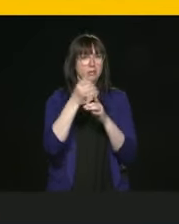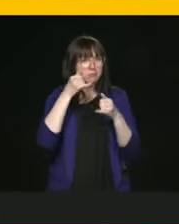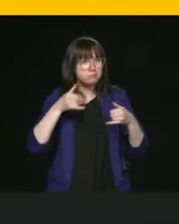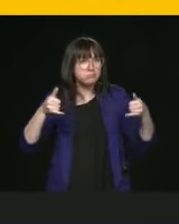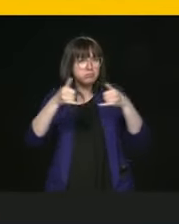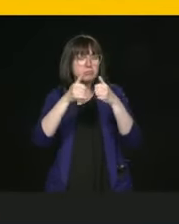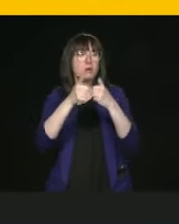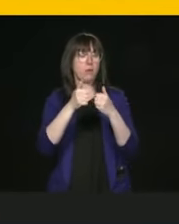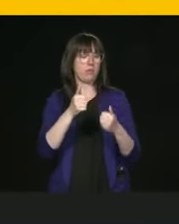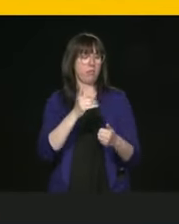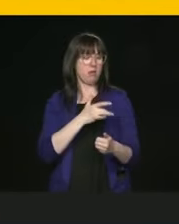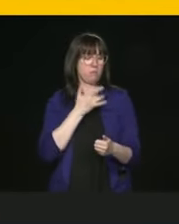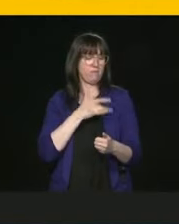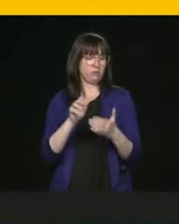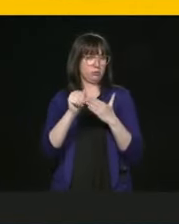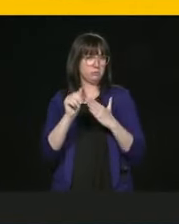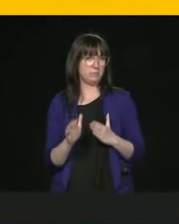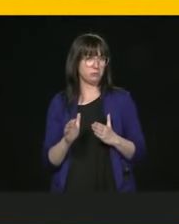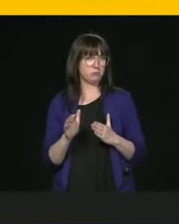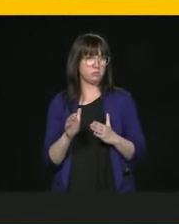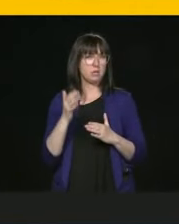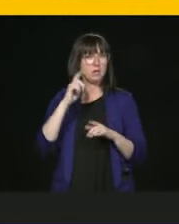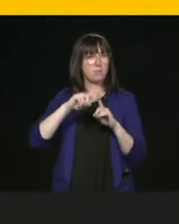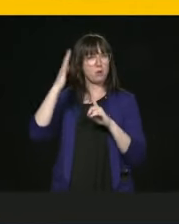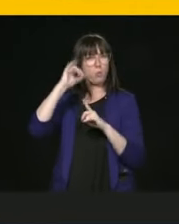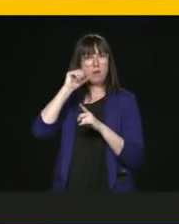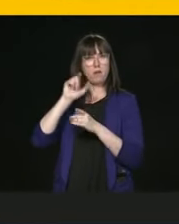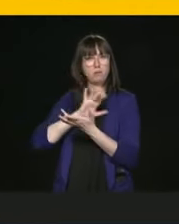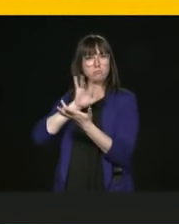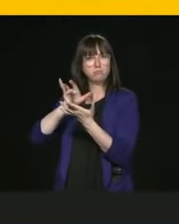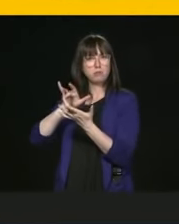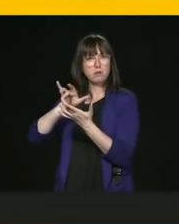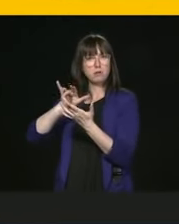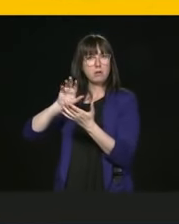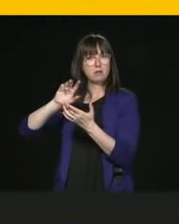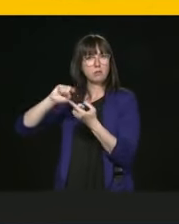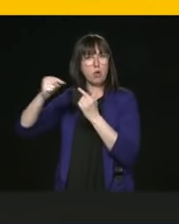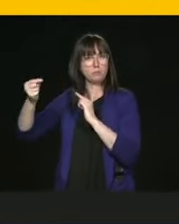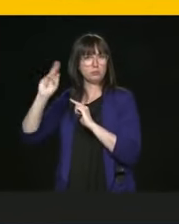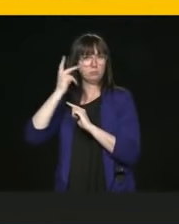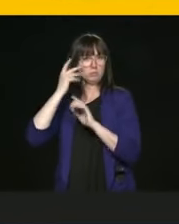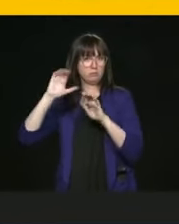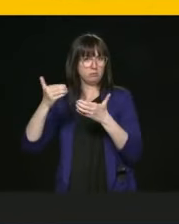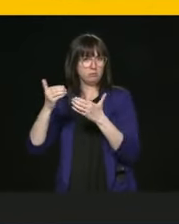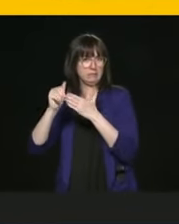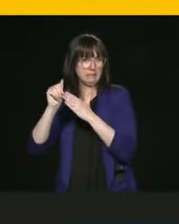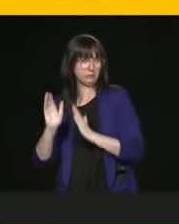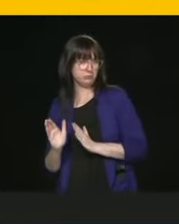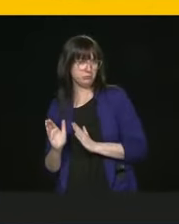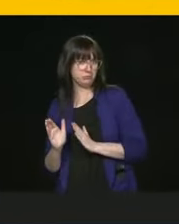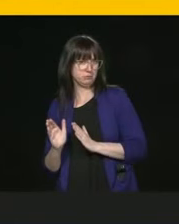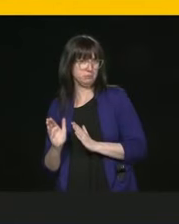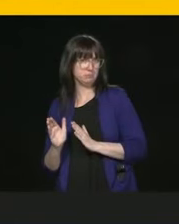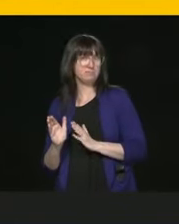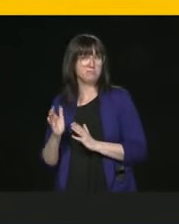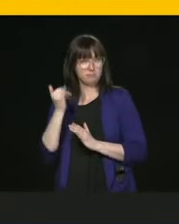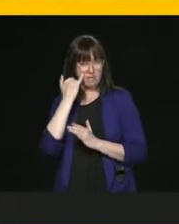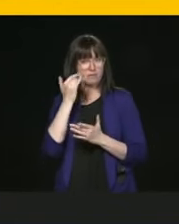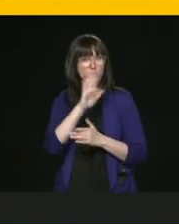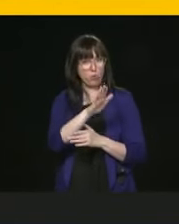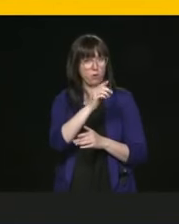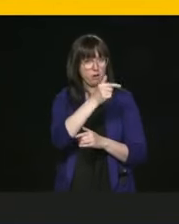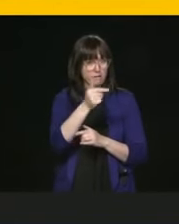COVID crisis, but why have you not reached out to the opposition leaders in a similar way, particularly when you're governing in a minority